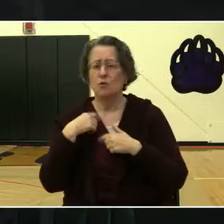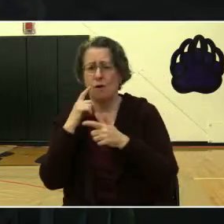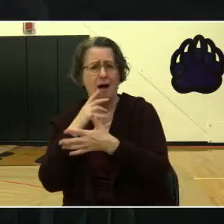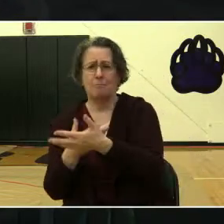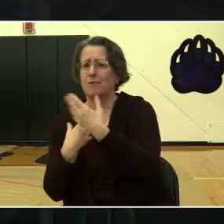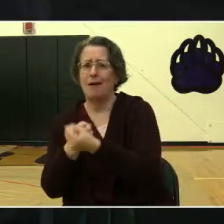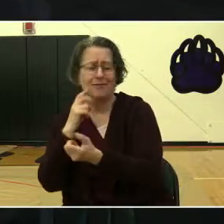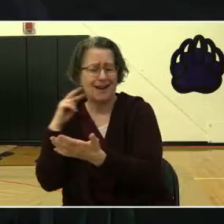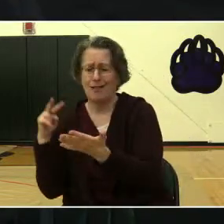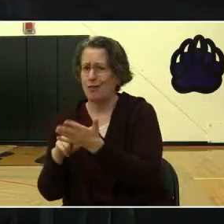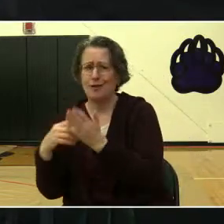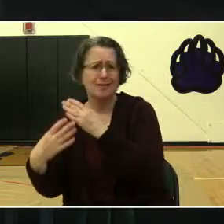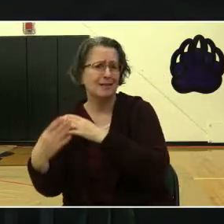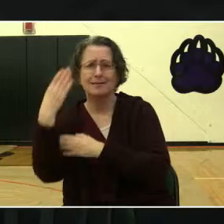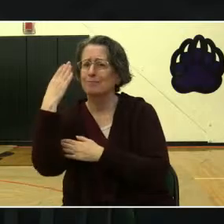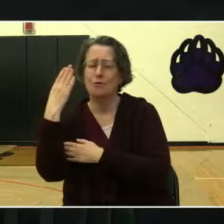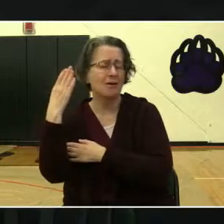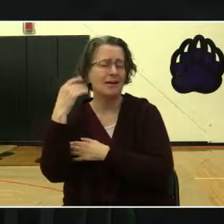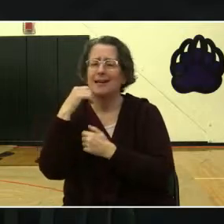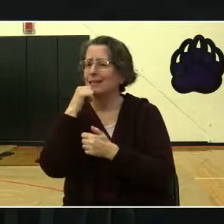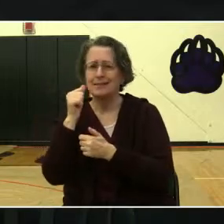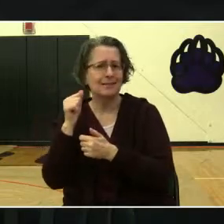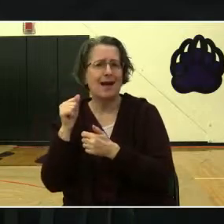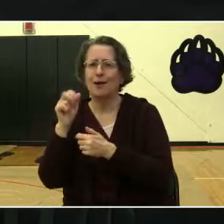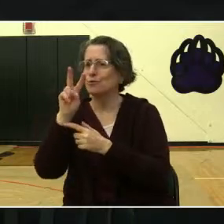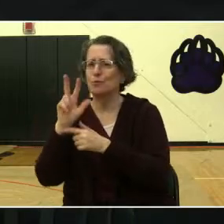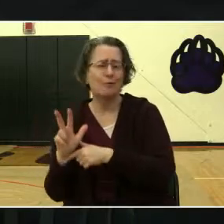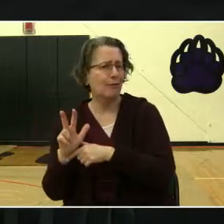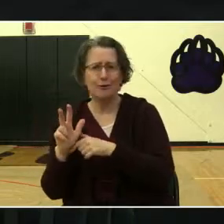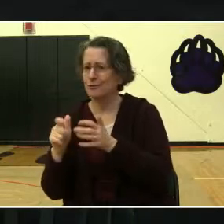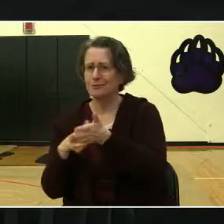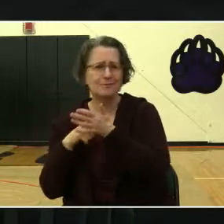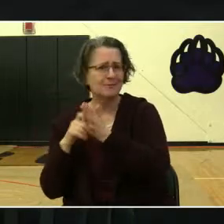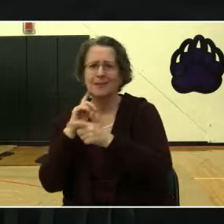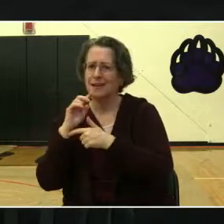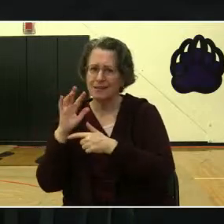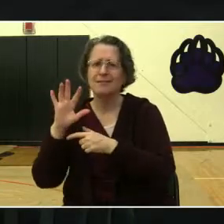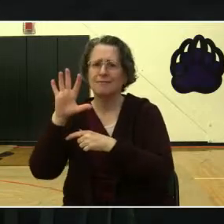this morning Mr